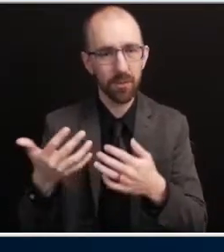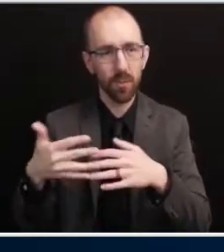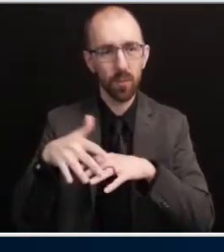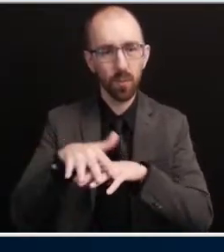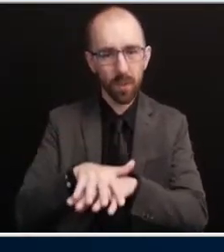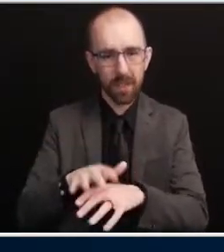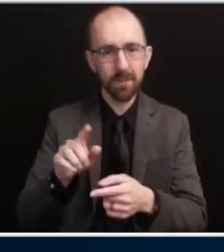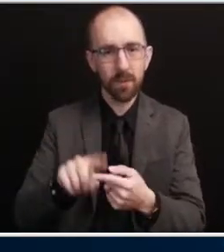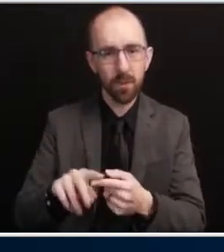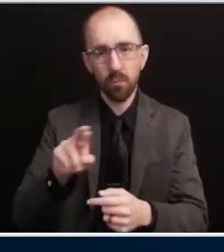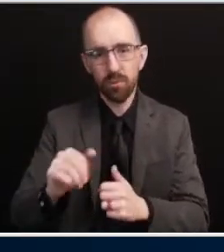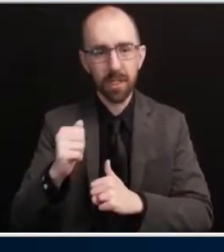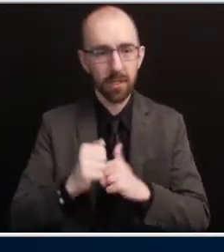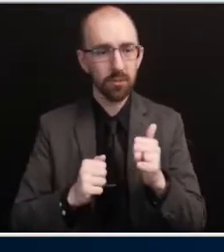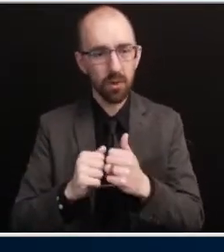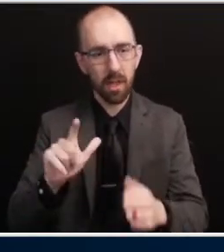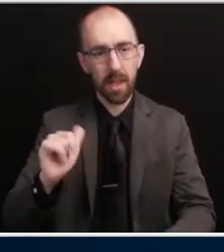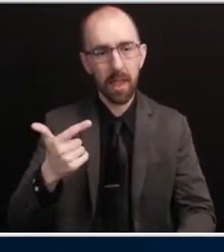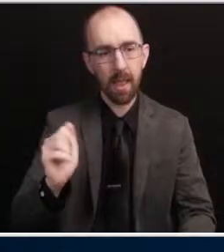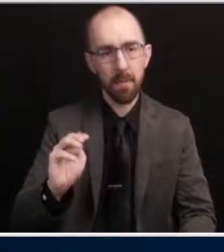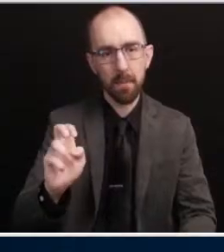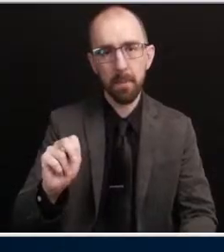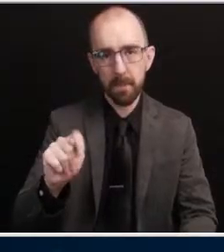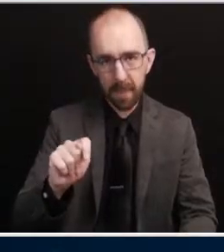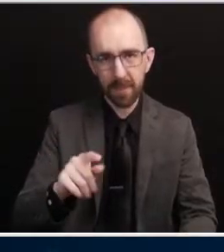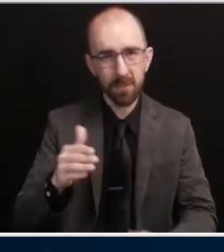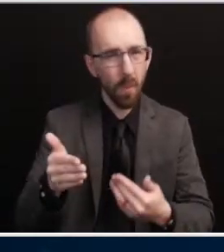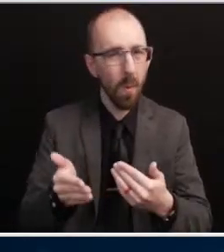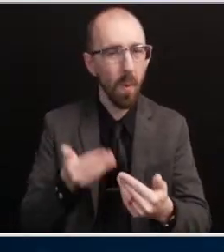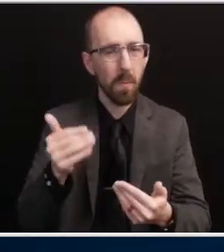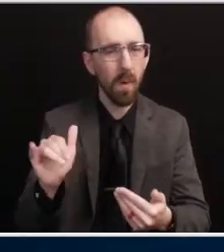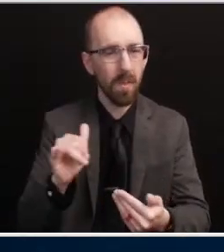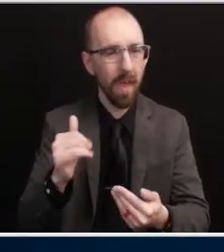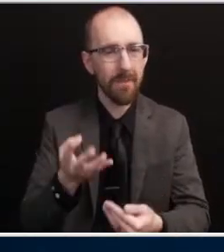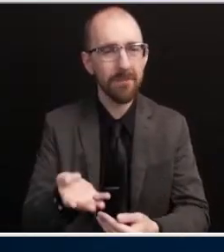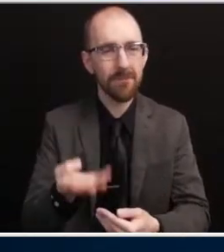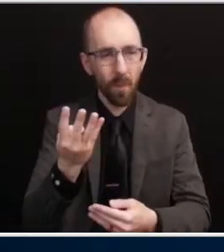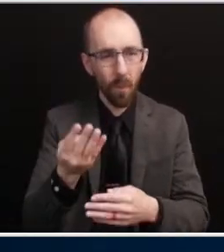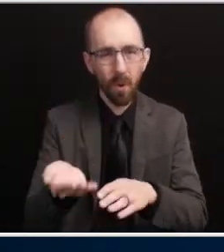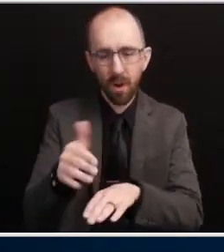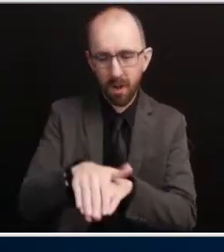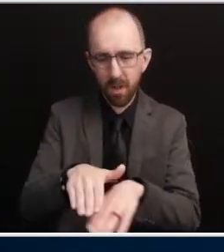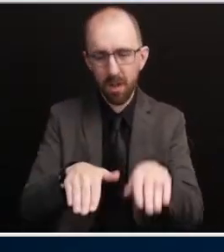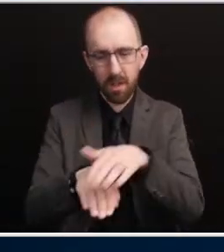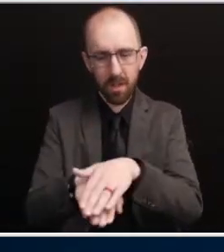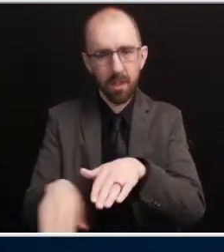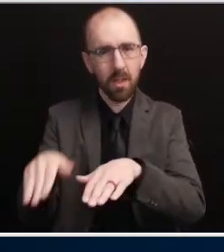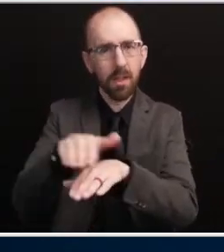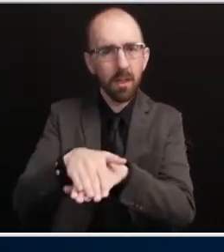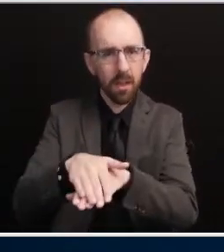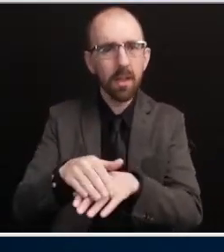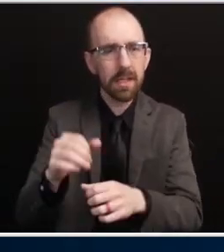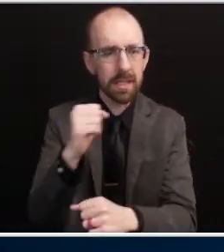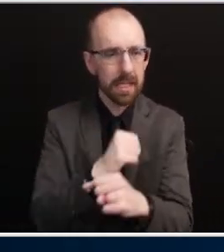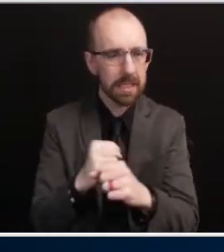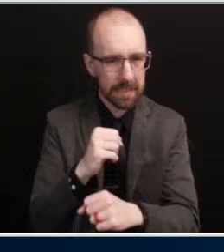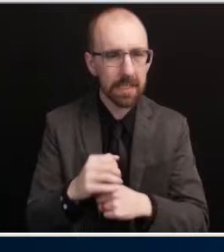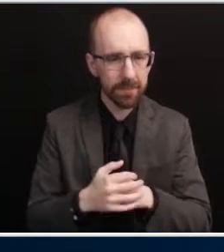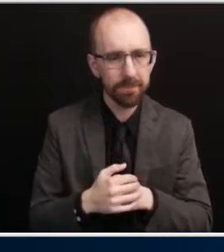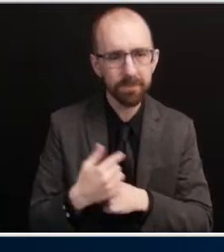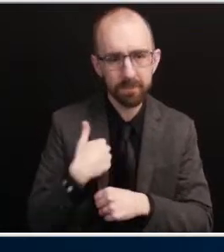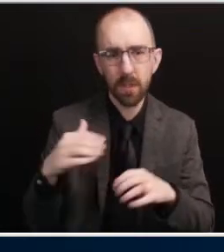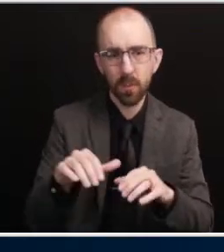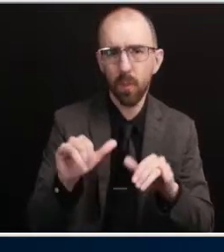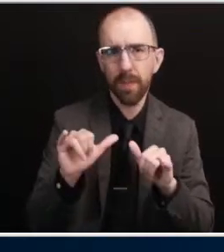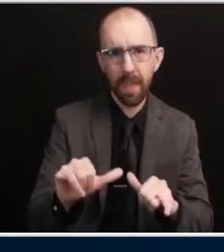to the reconstructed ligament. So it's almost a 4-ply technique. And I've been doing